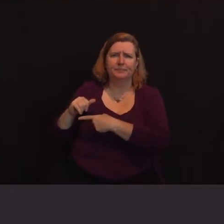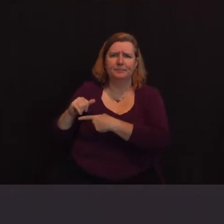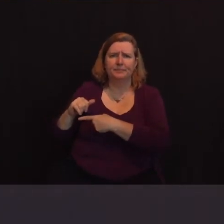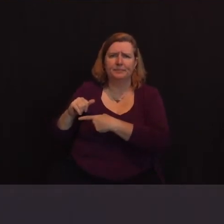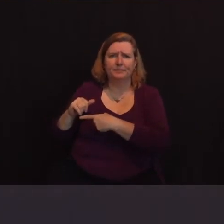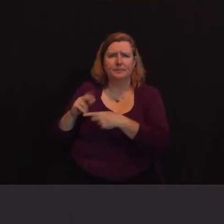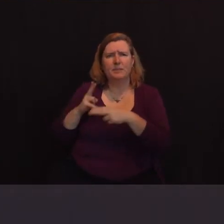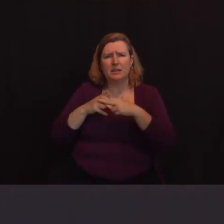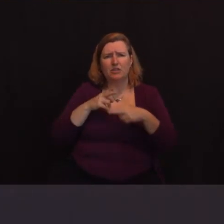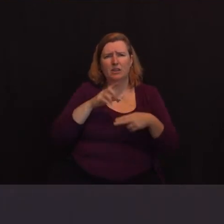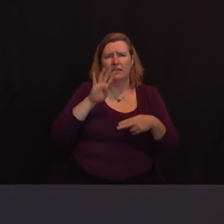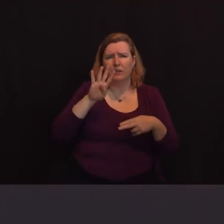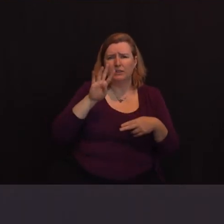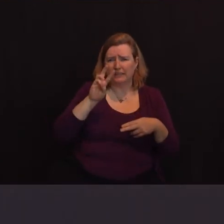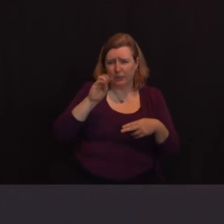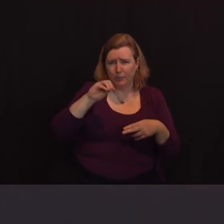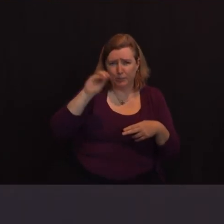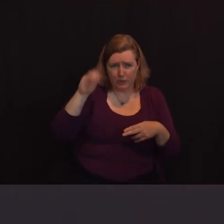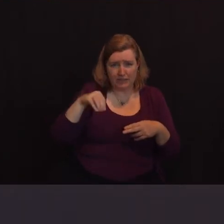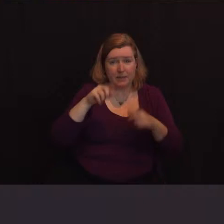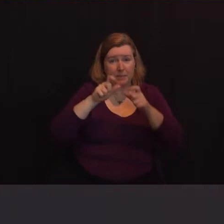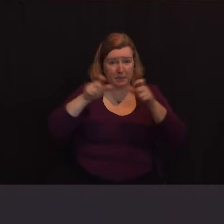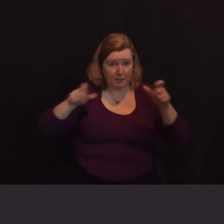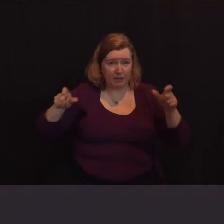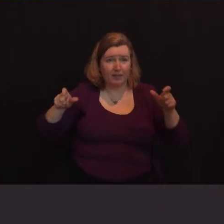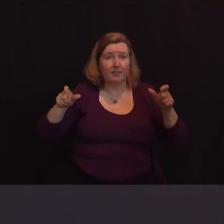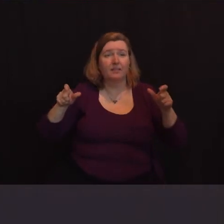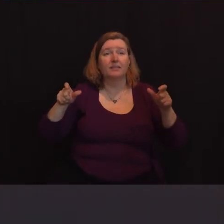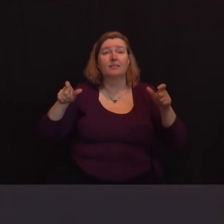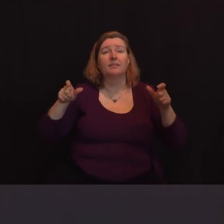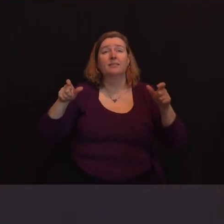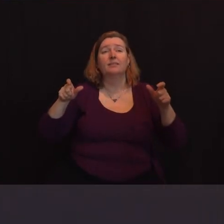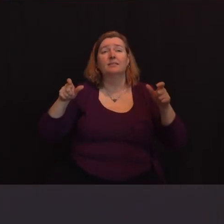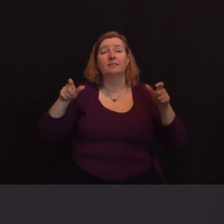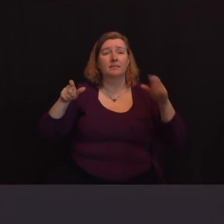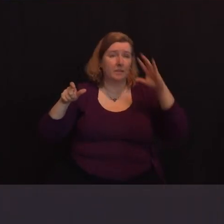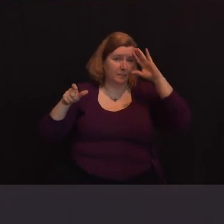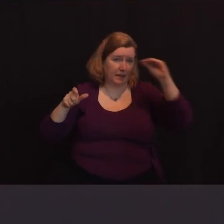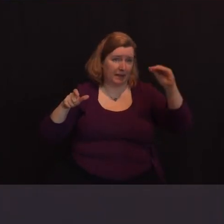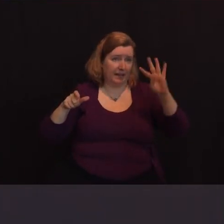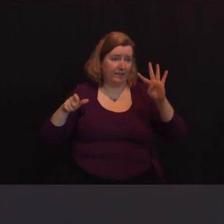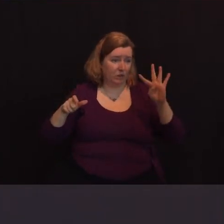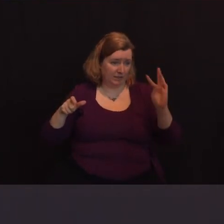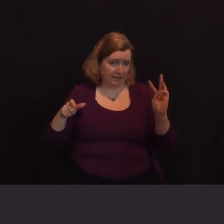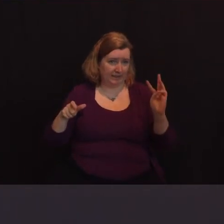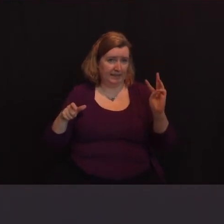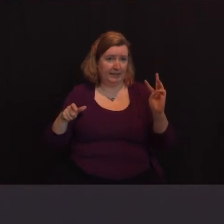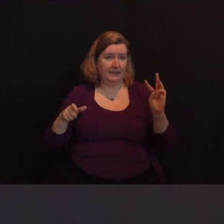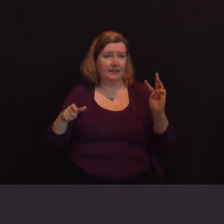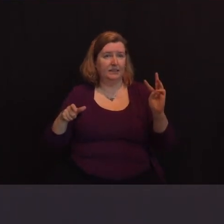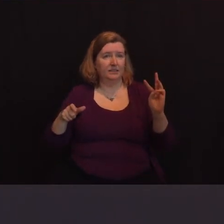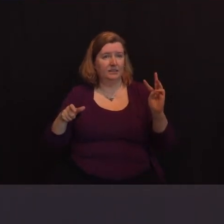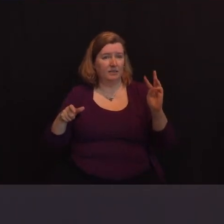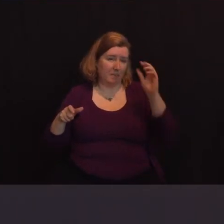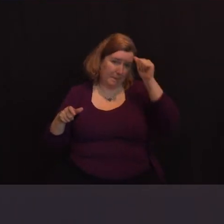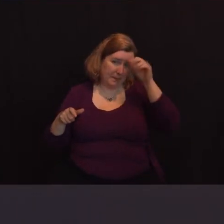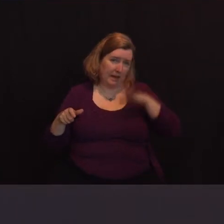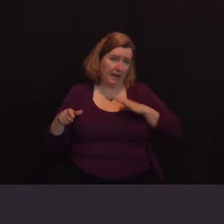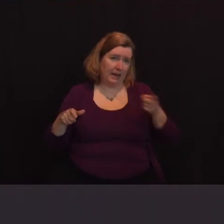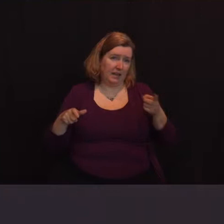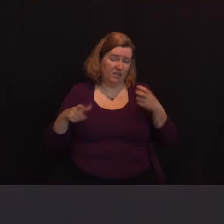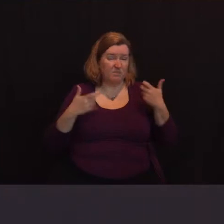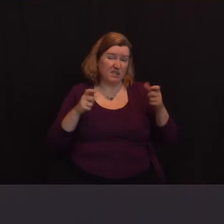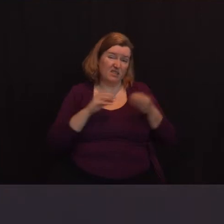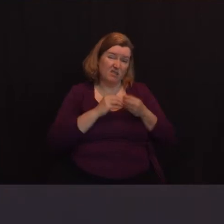46% of the vaccinated folks are male, and that number's got to get up. School announcement, I alluded to this. I don't have a